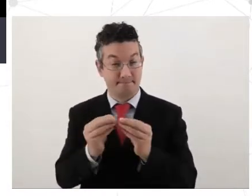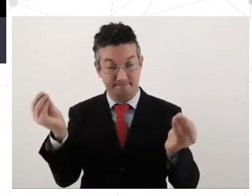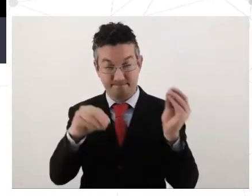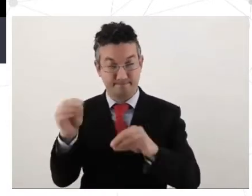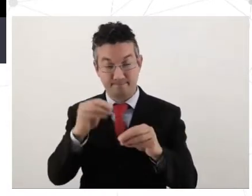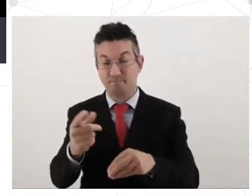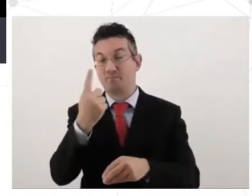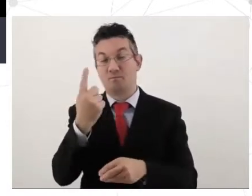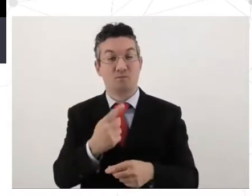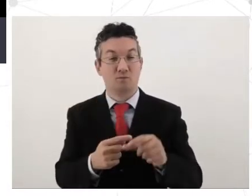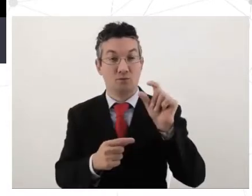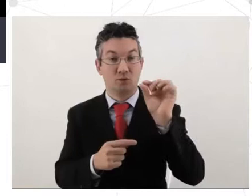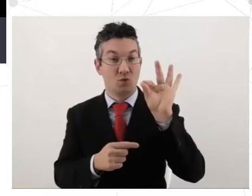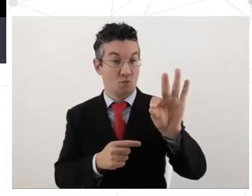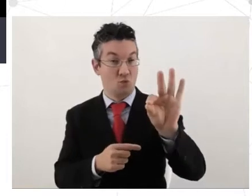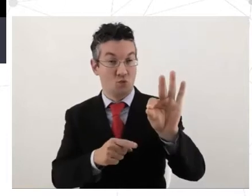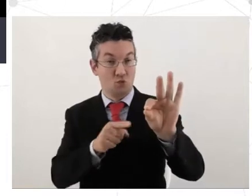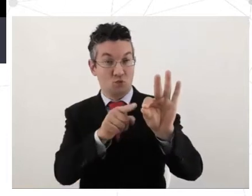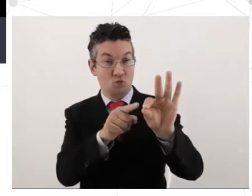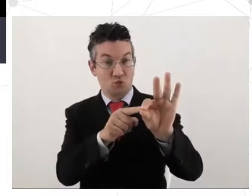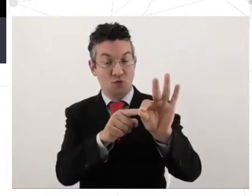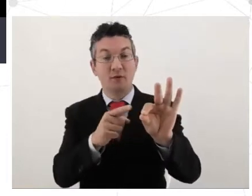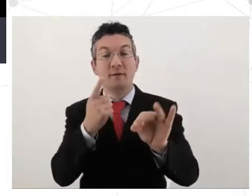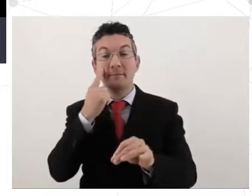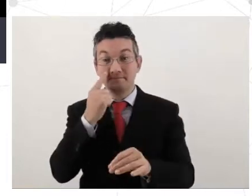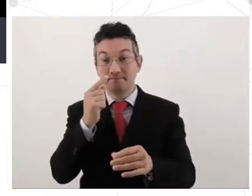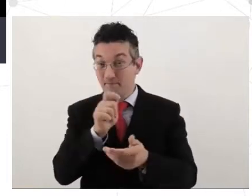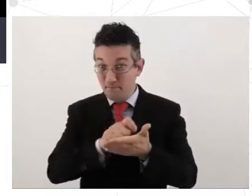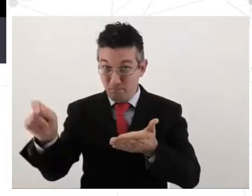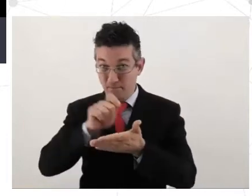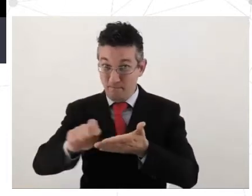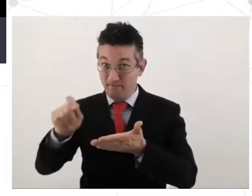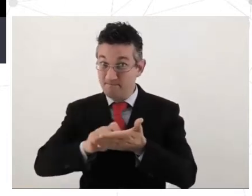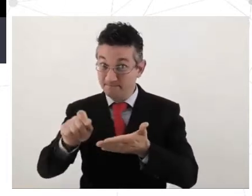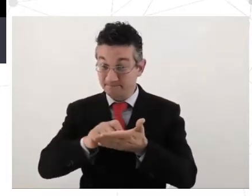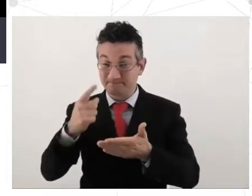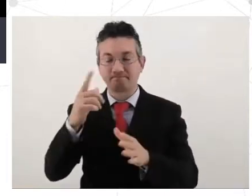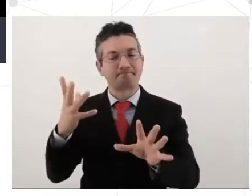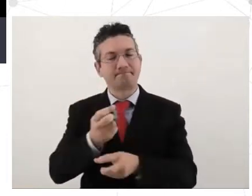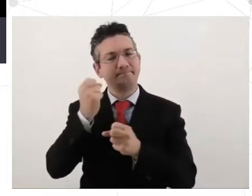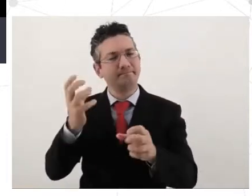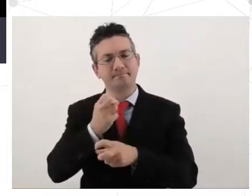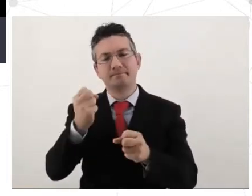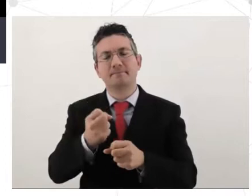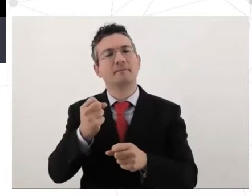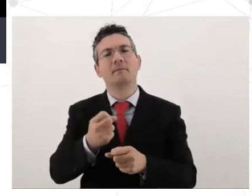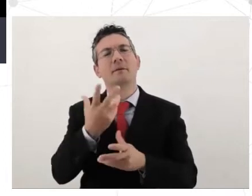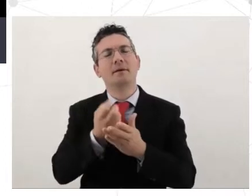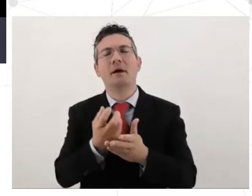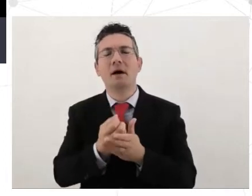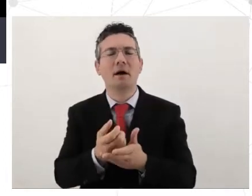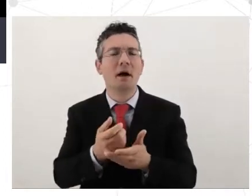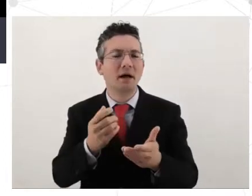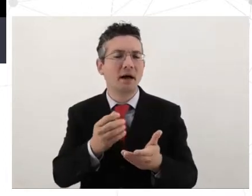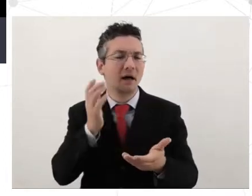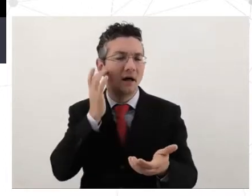those point of interests are. To give you a real feel for the experience, let Runa and her guide